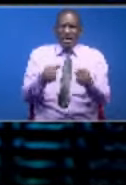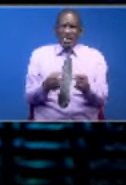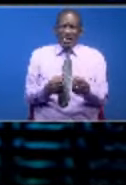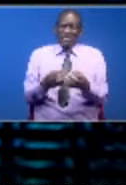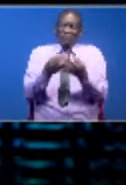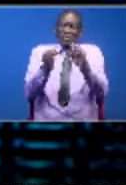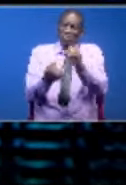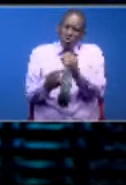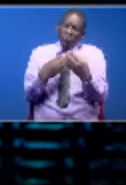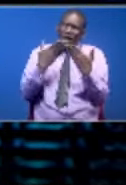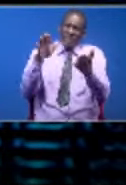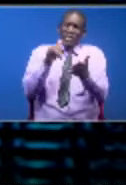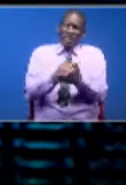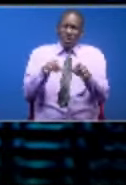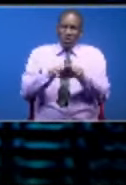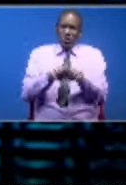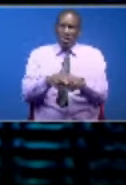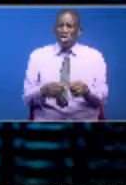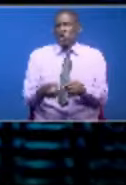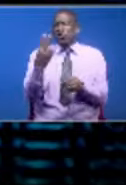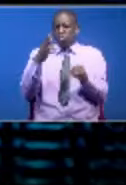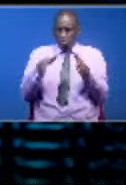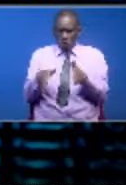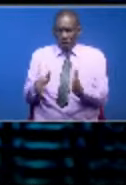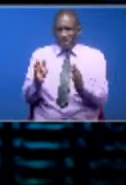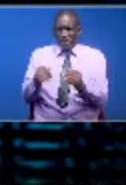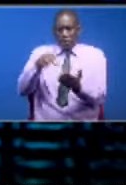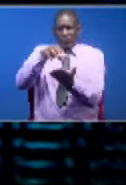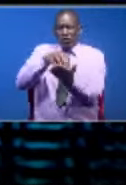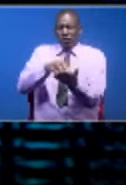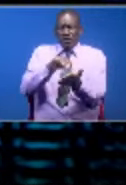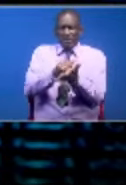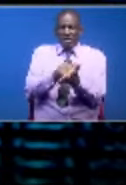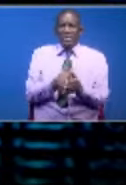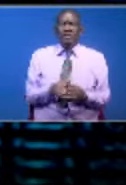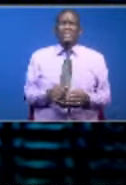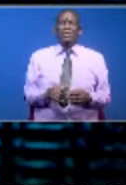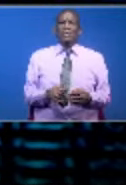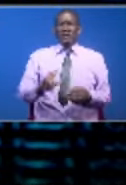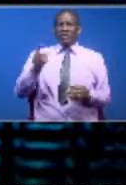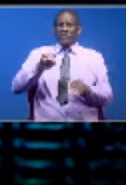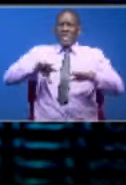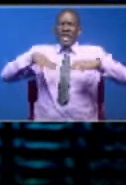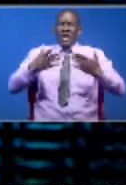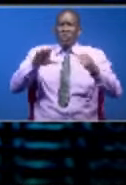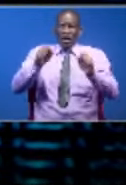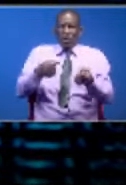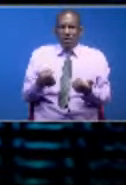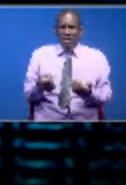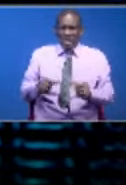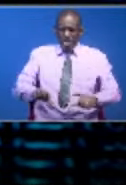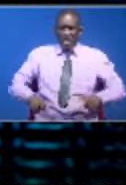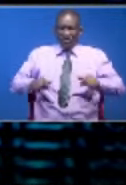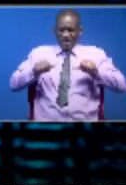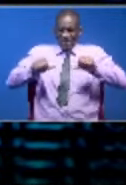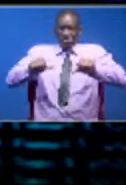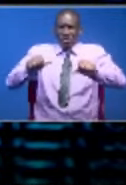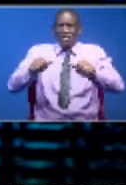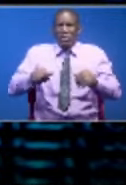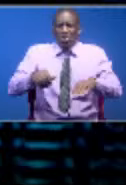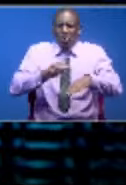that as well, is comes into picture in our scenario is how do we weave sustainability requirements